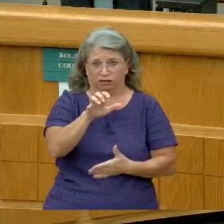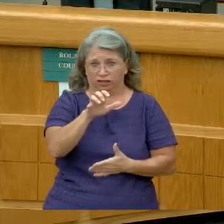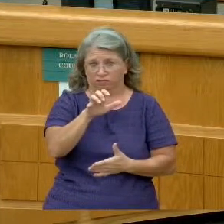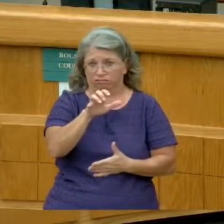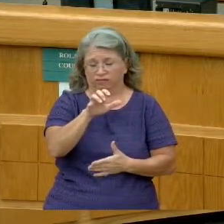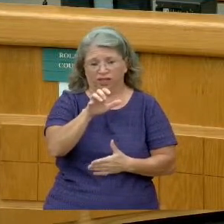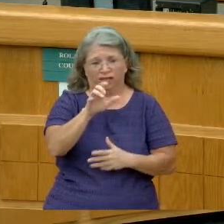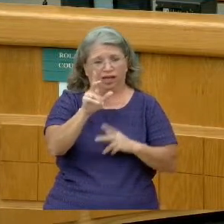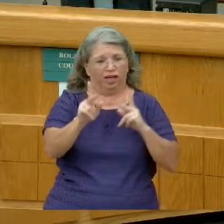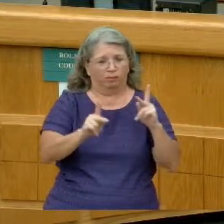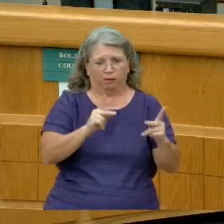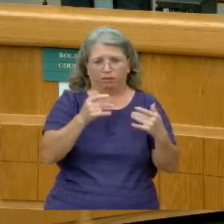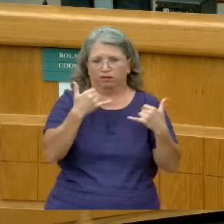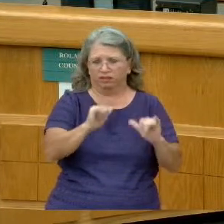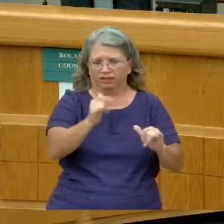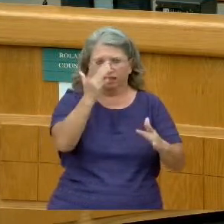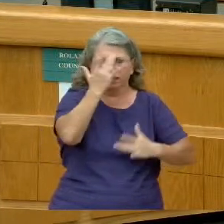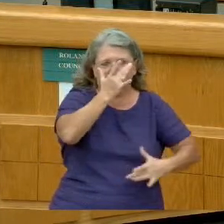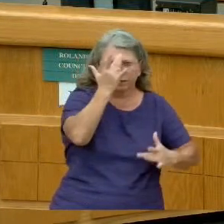persons that